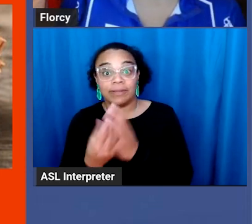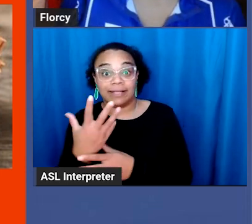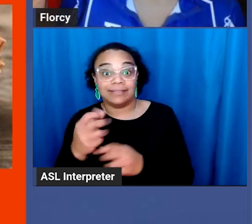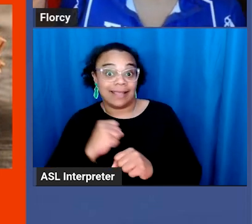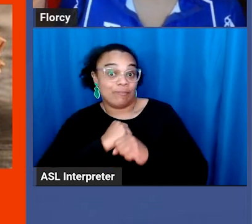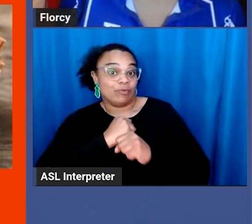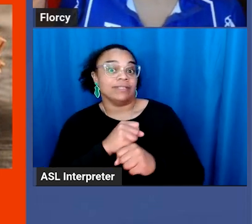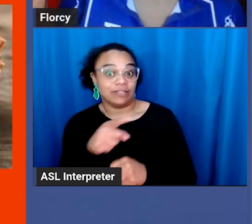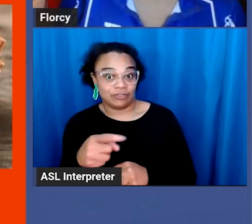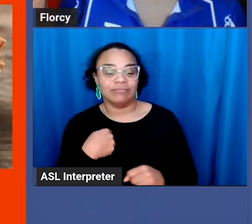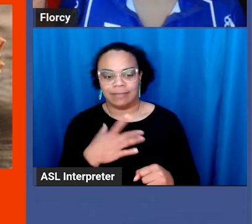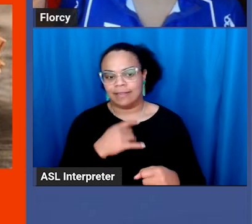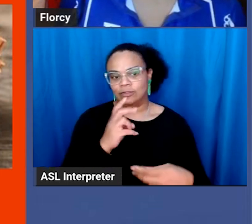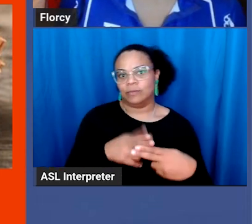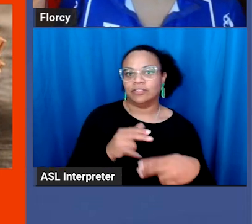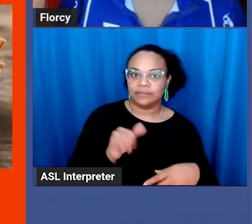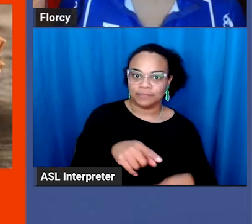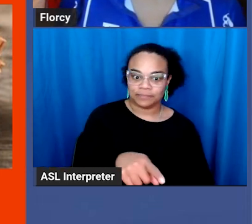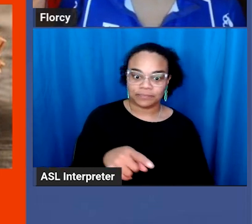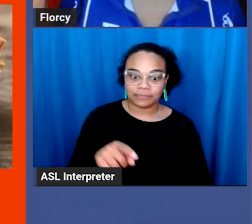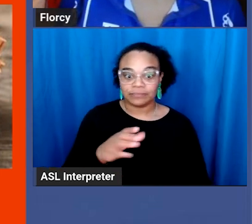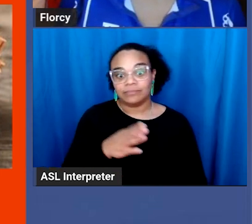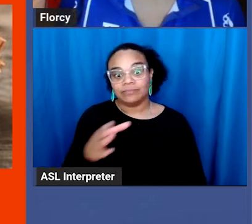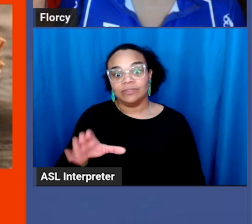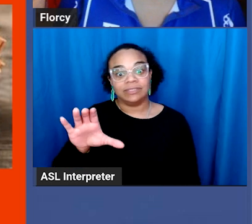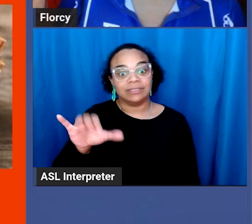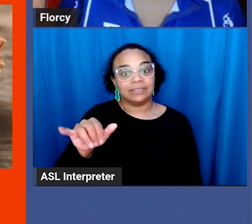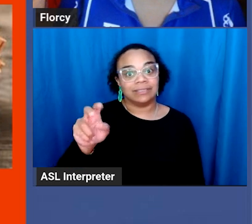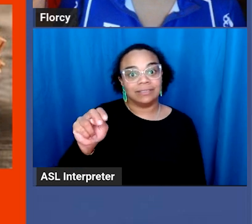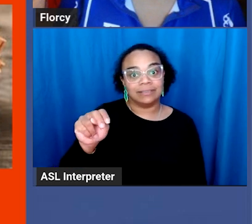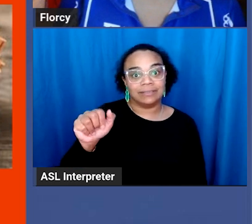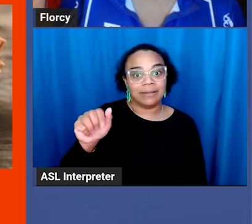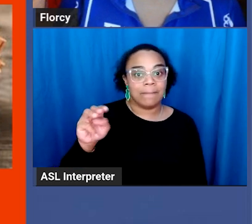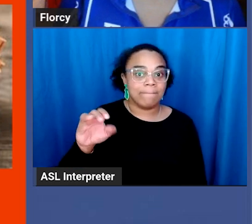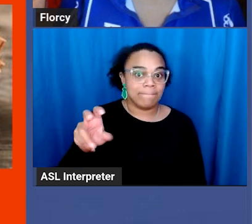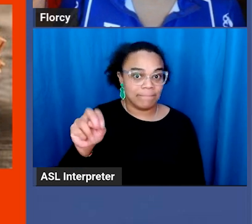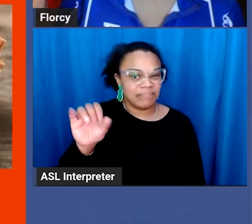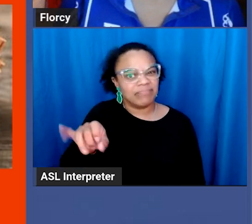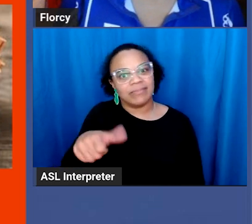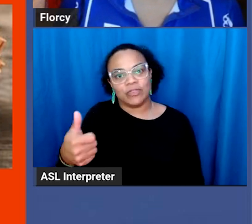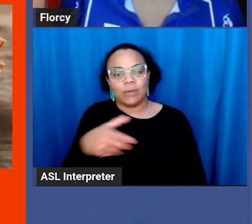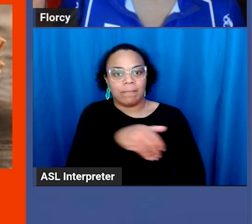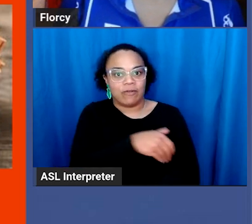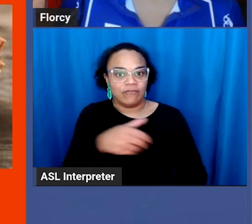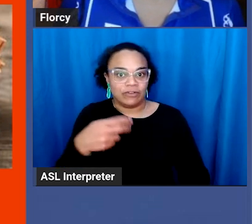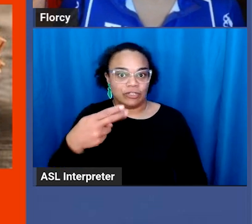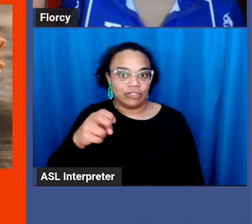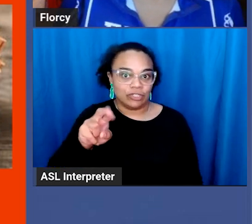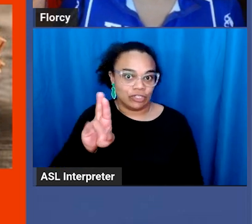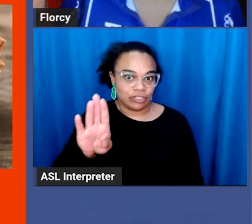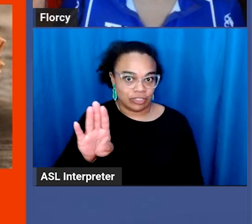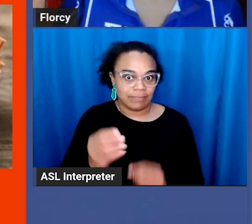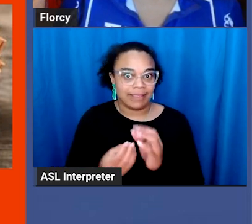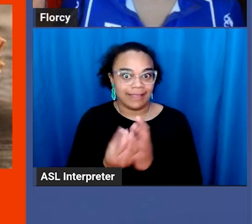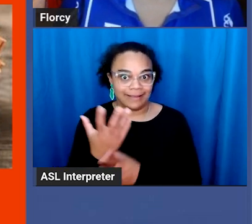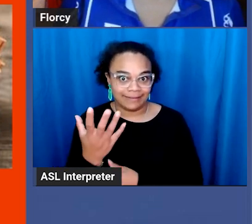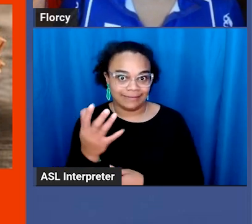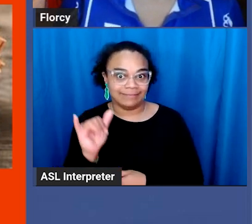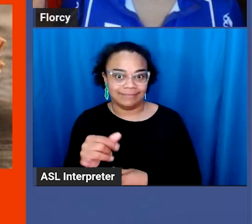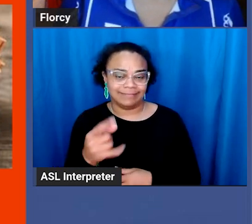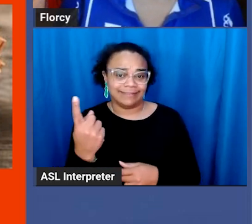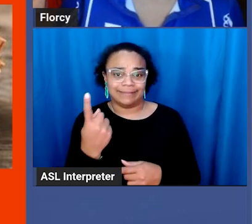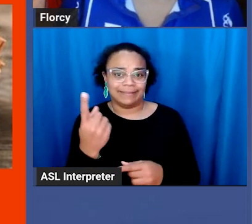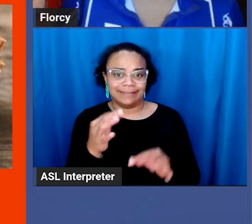you. And, you know, cinnamon is another powerful like herb plant. There's something as simple